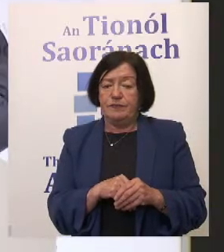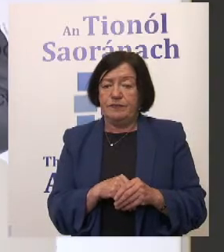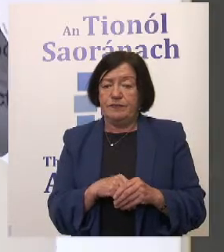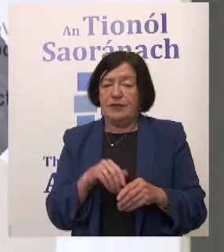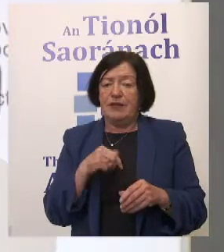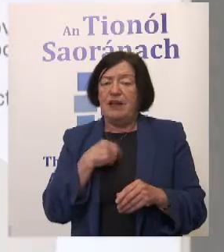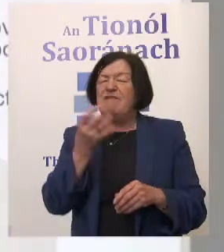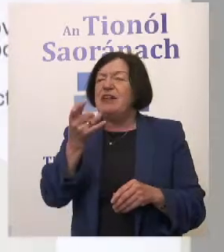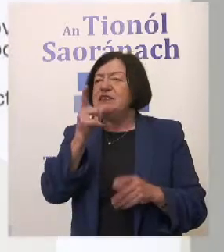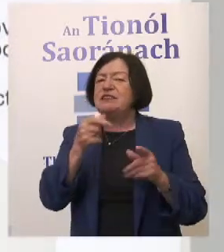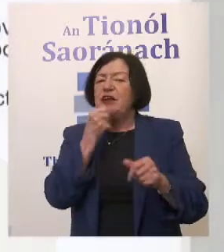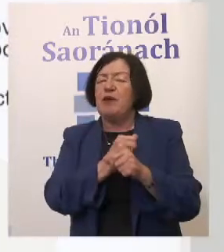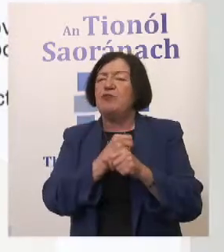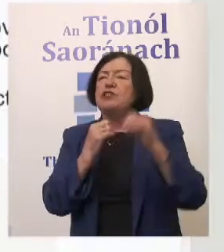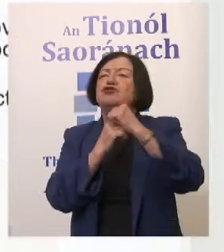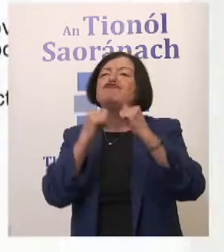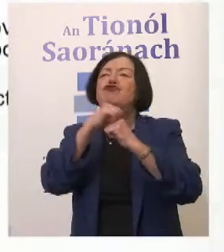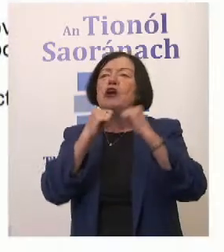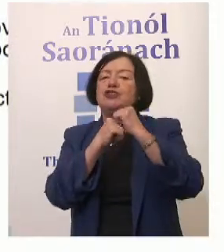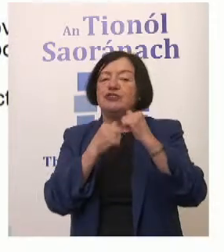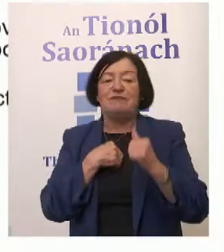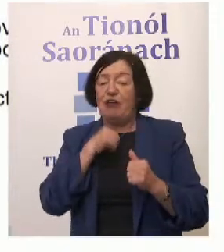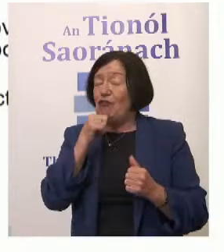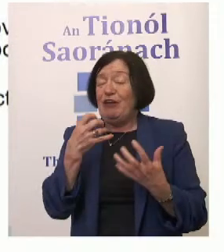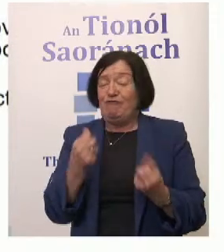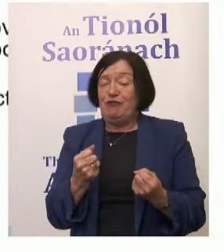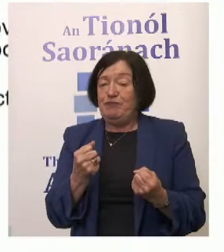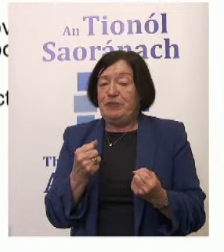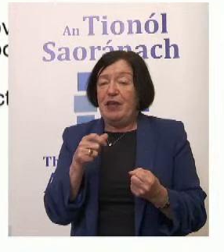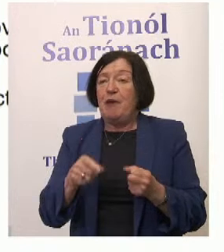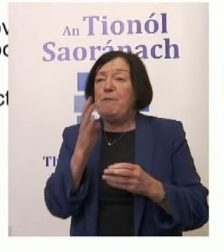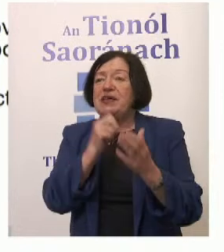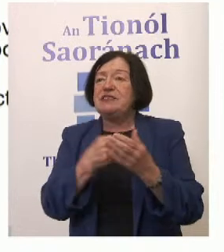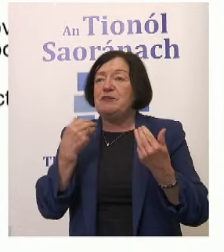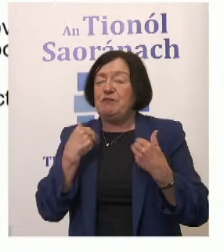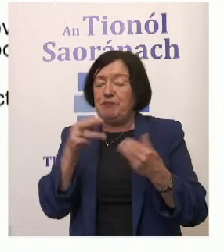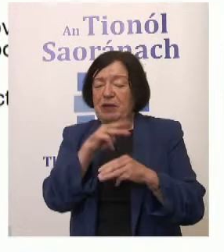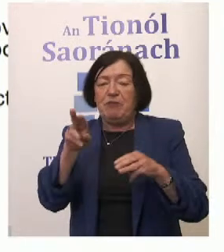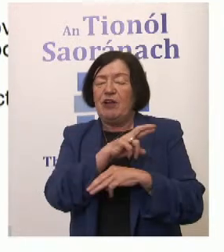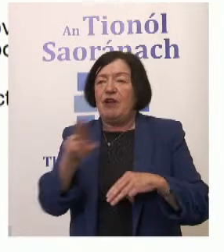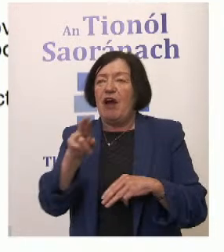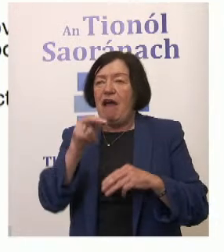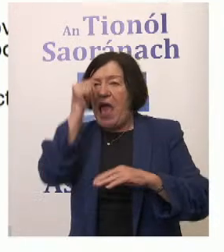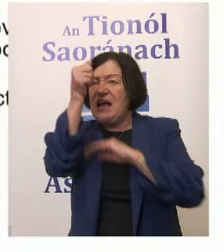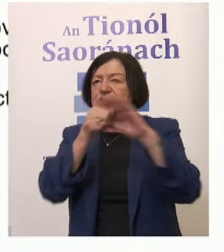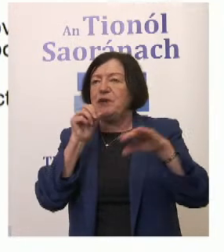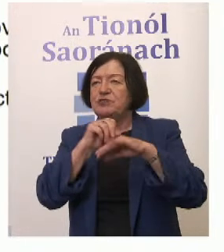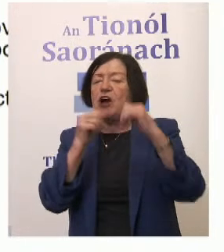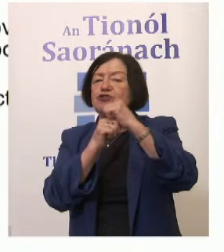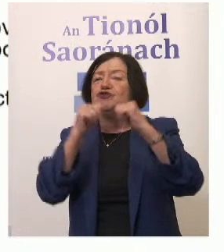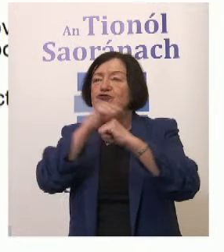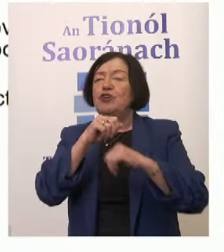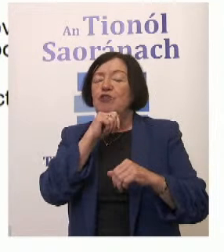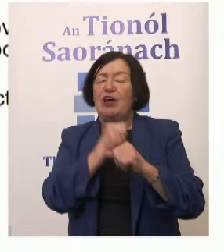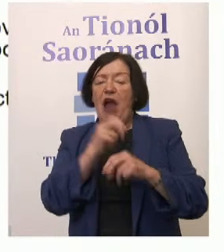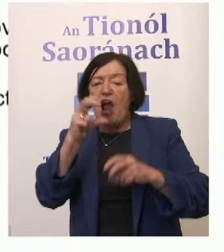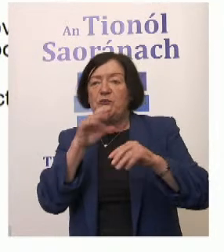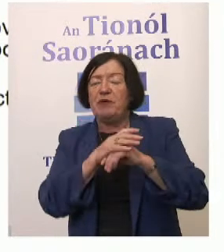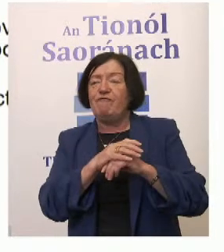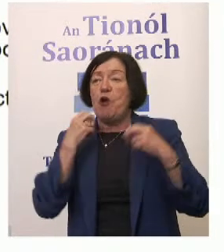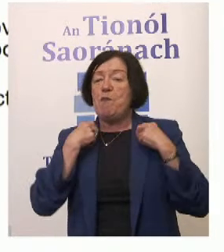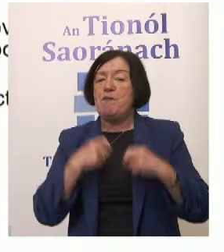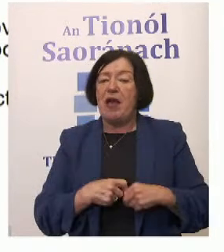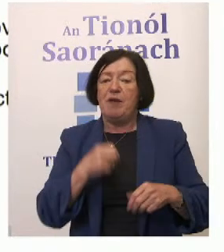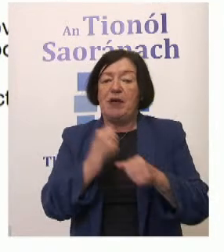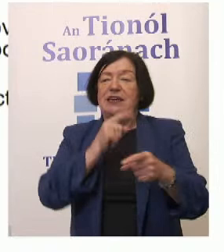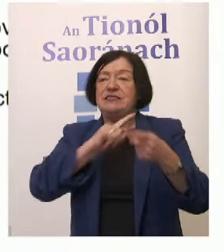I've little to say on the structure. I really do, because business people aren't really experts on structure. Usually the argument for a mayor was about